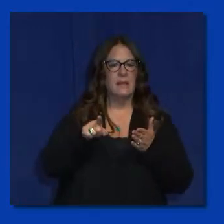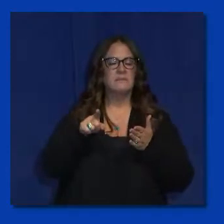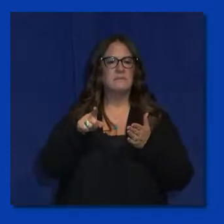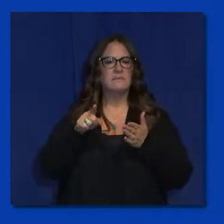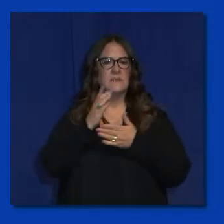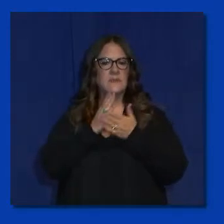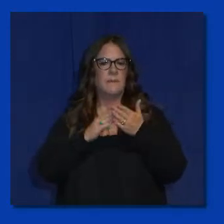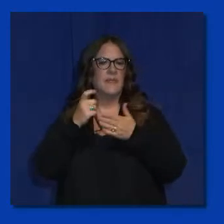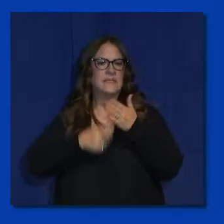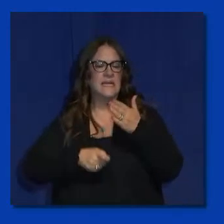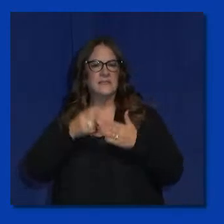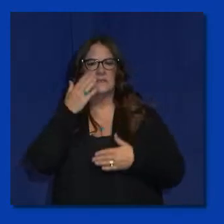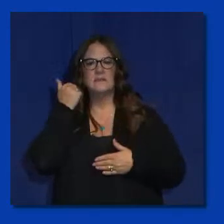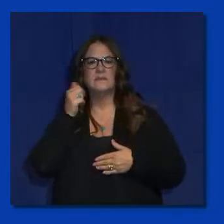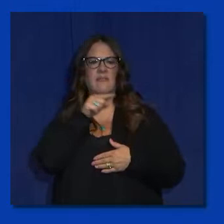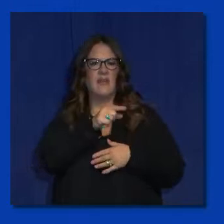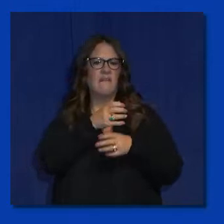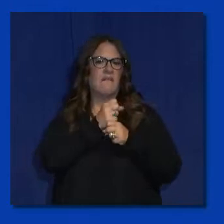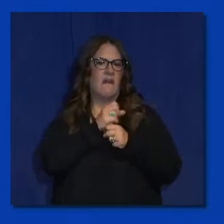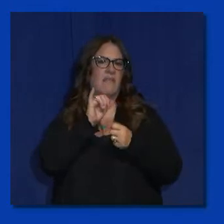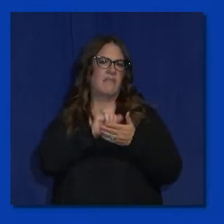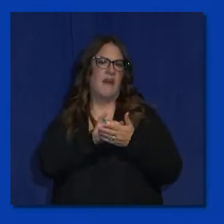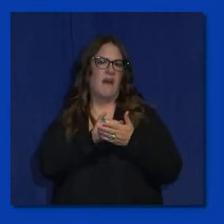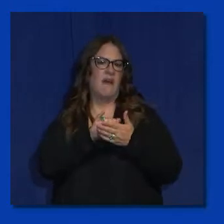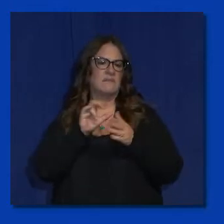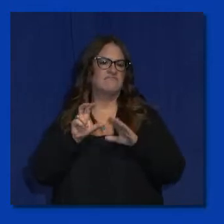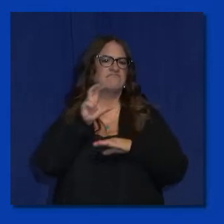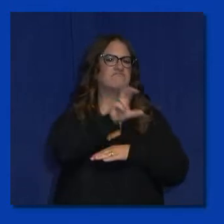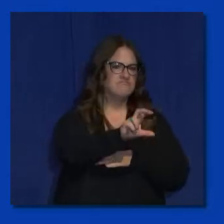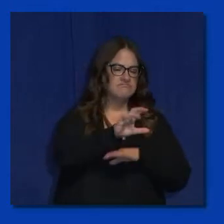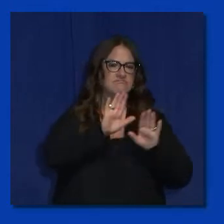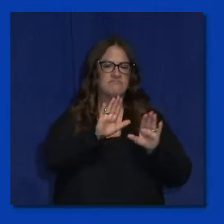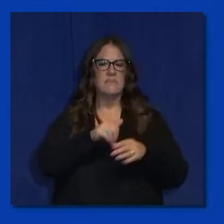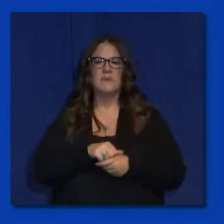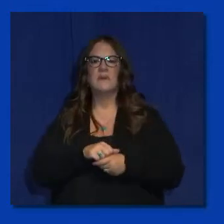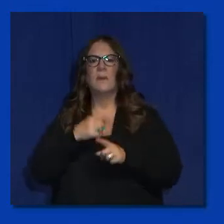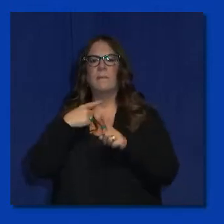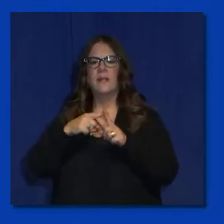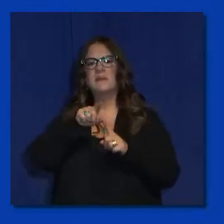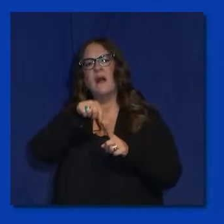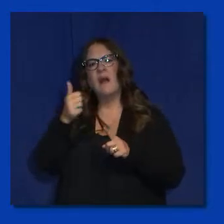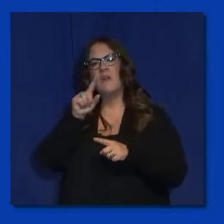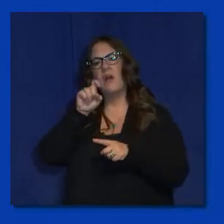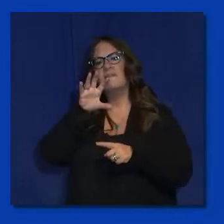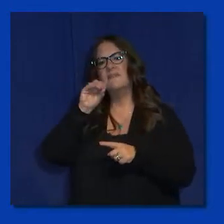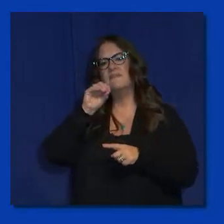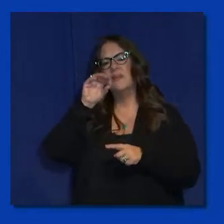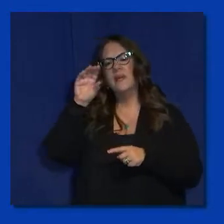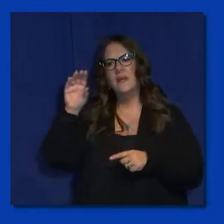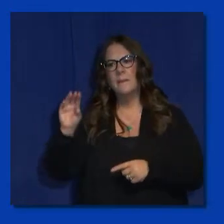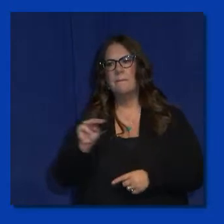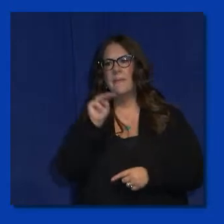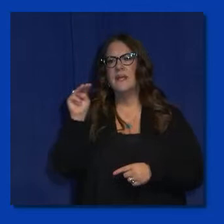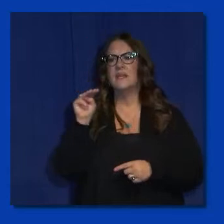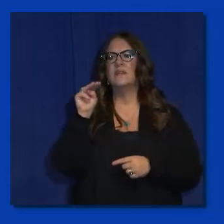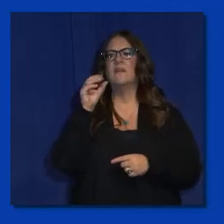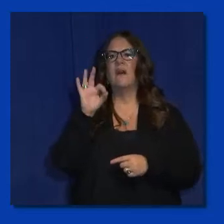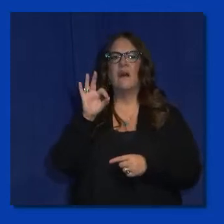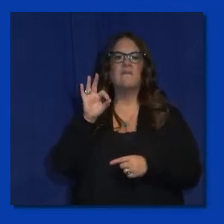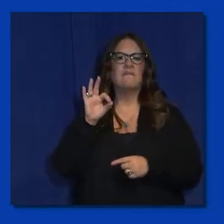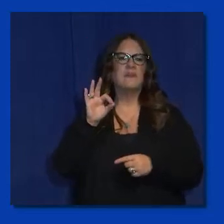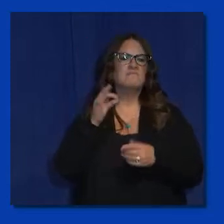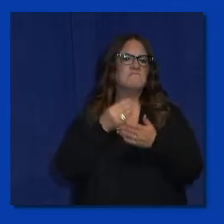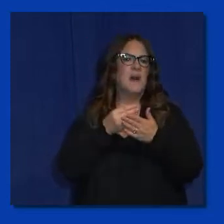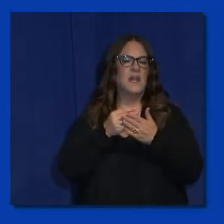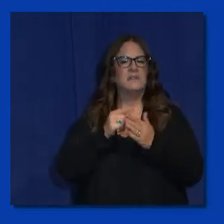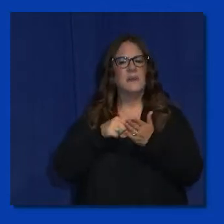were shuttered. They got that conformity in the early package. And then of course the additional $150 million in small business COVID relief grants. So I just